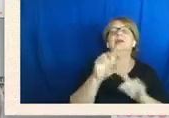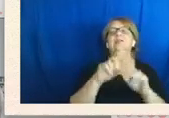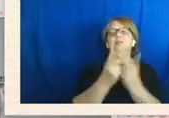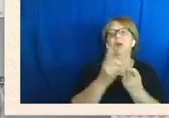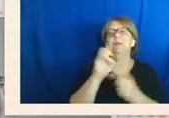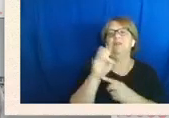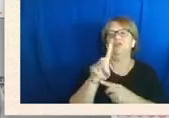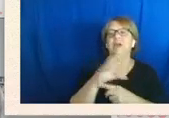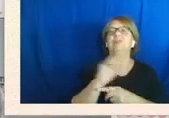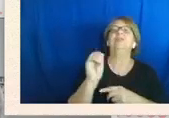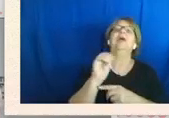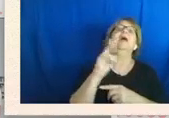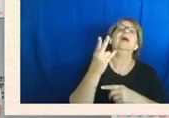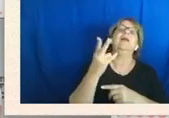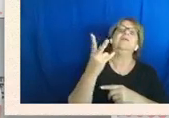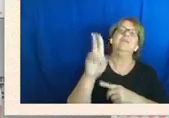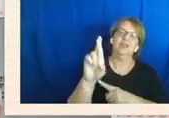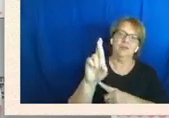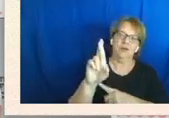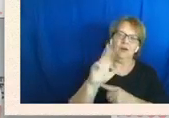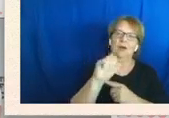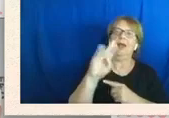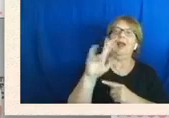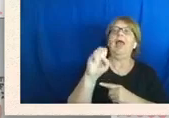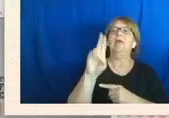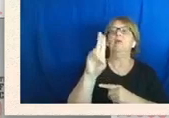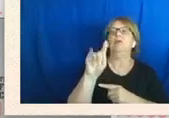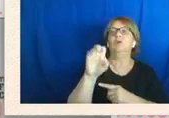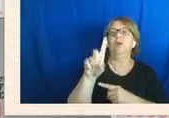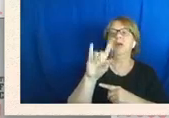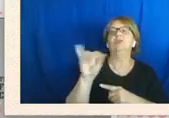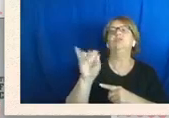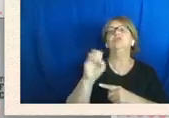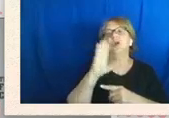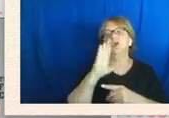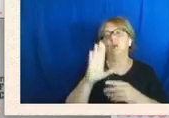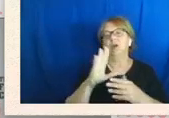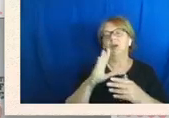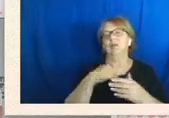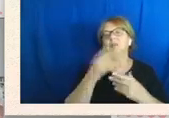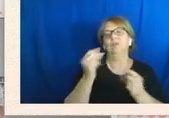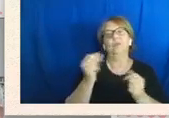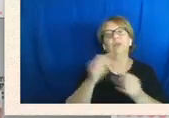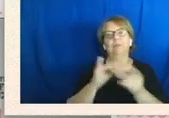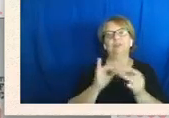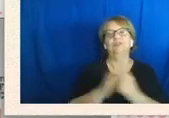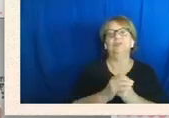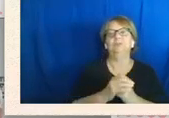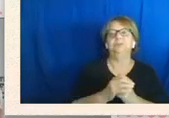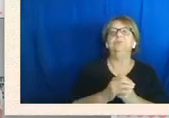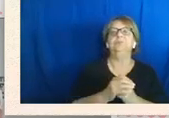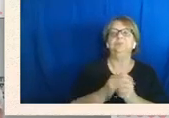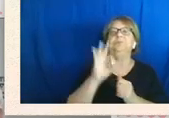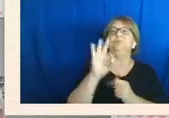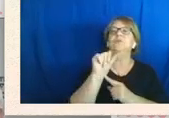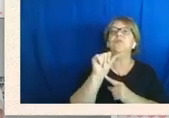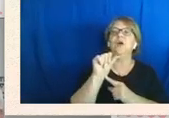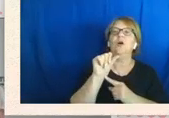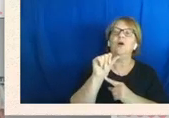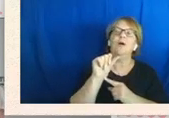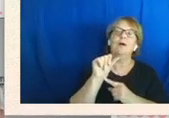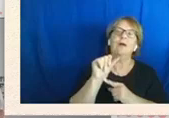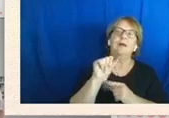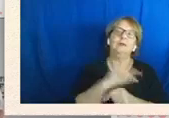Yes. And Able United, who Joe is going to share a quick message from them really quickly here. Absolutely. So Florida's qualified